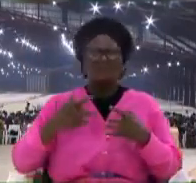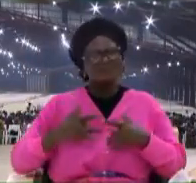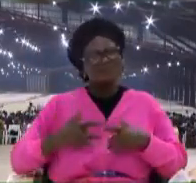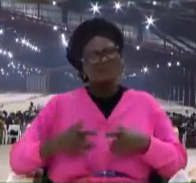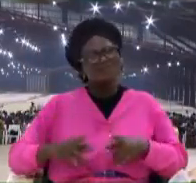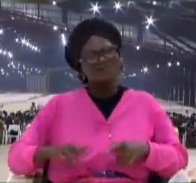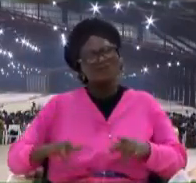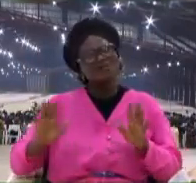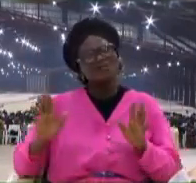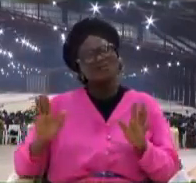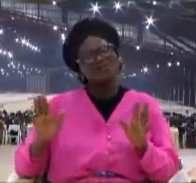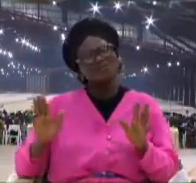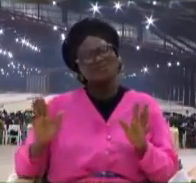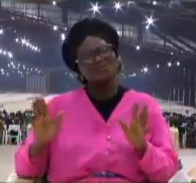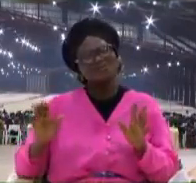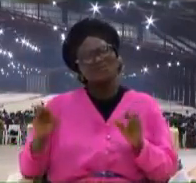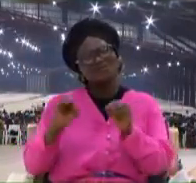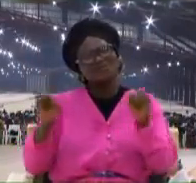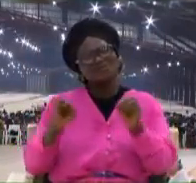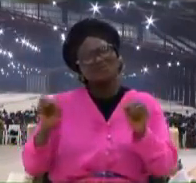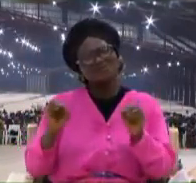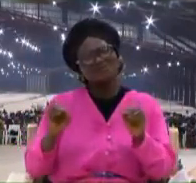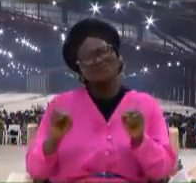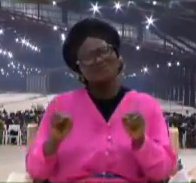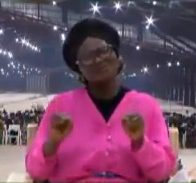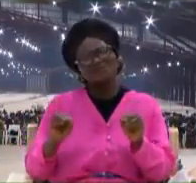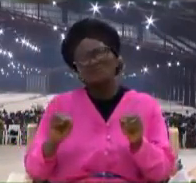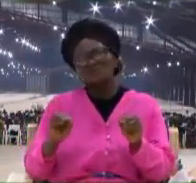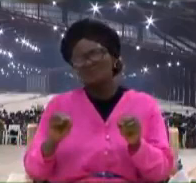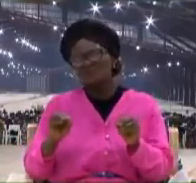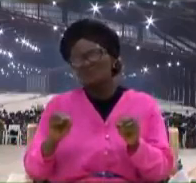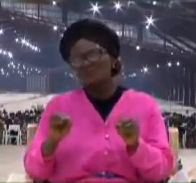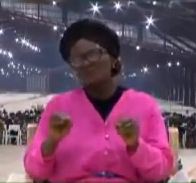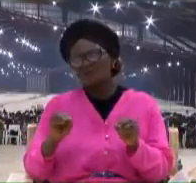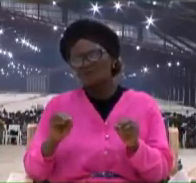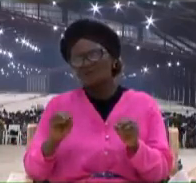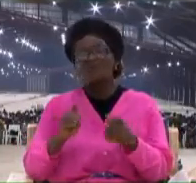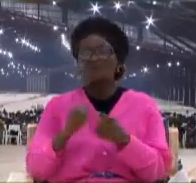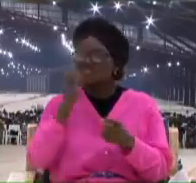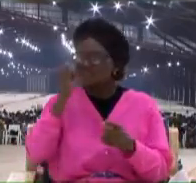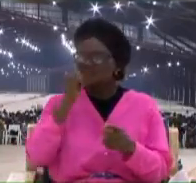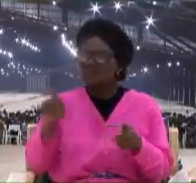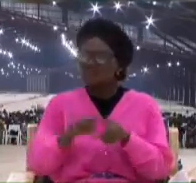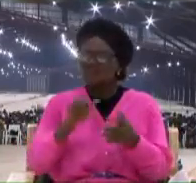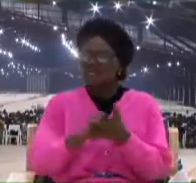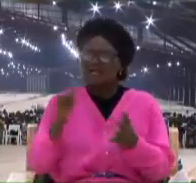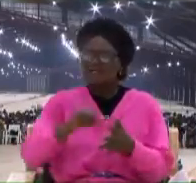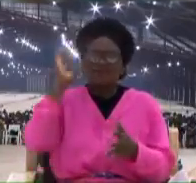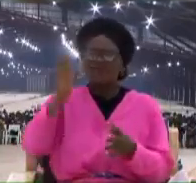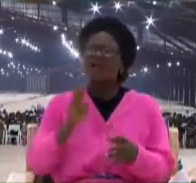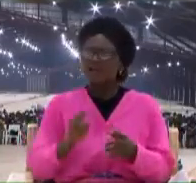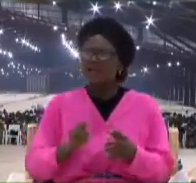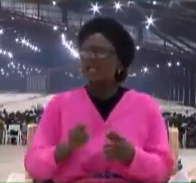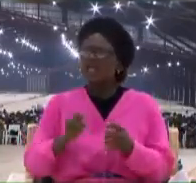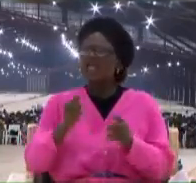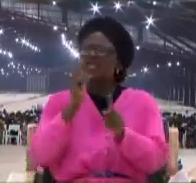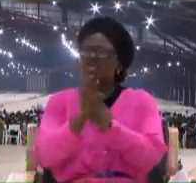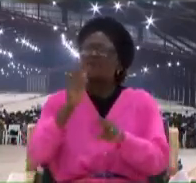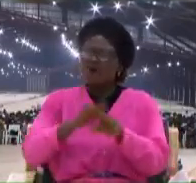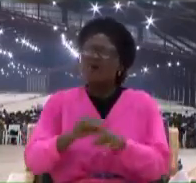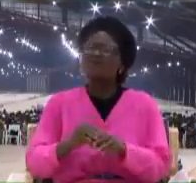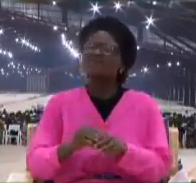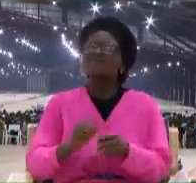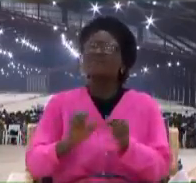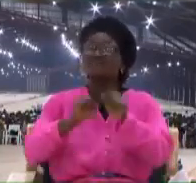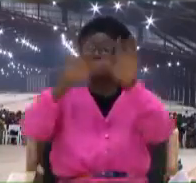to eat so that they can keep on shining. Whatever may be your category,